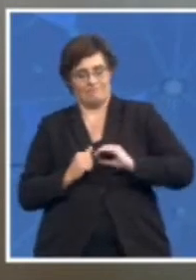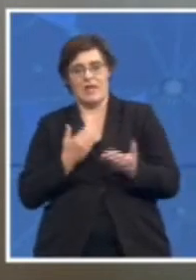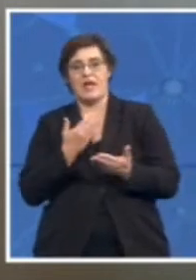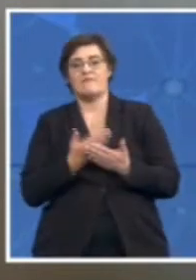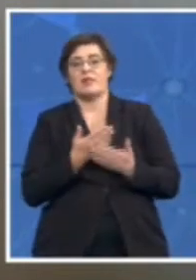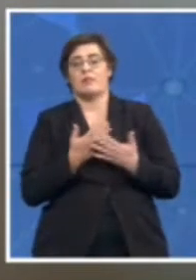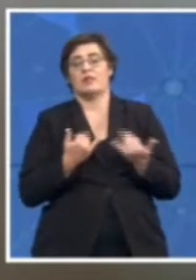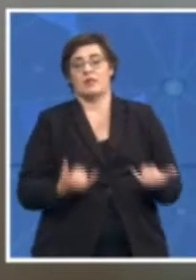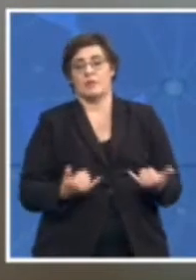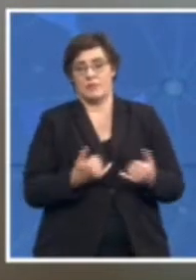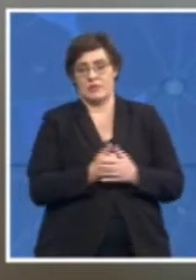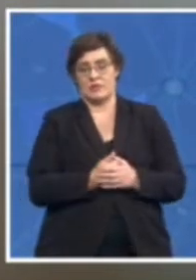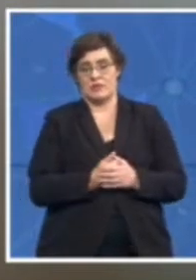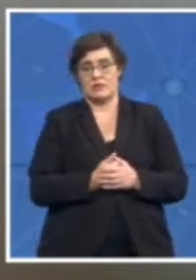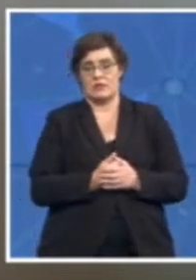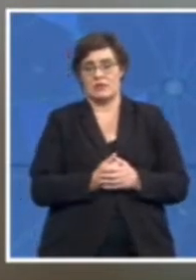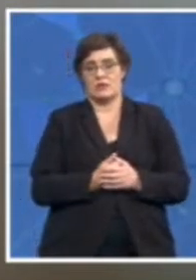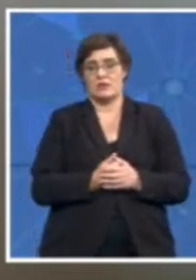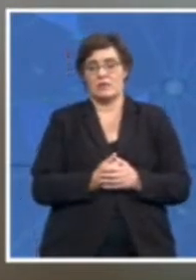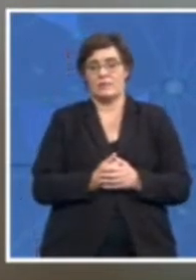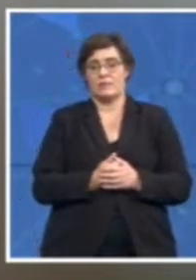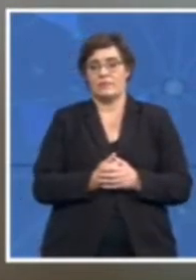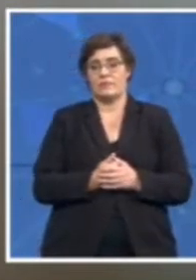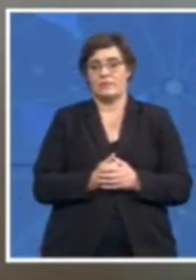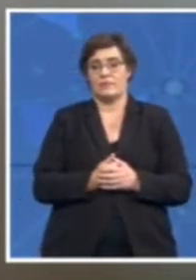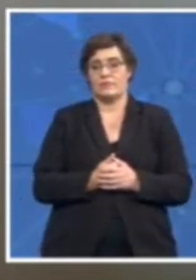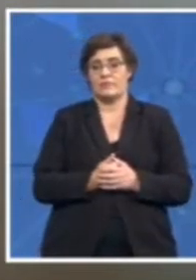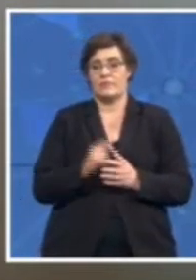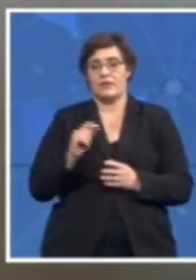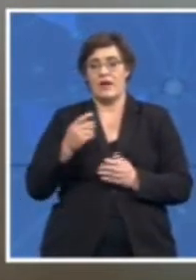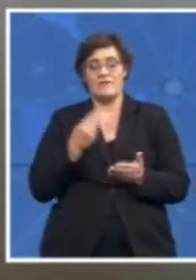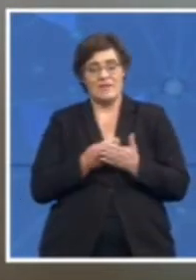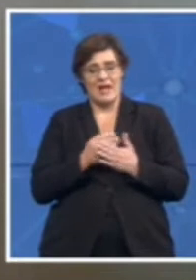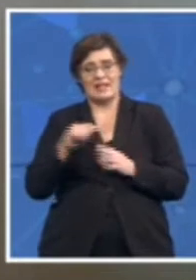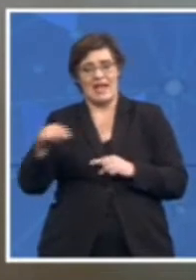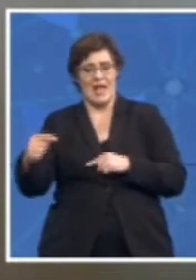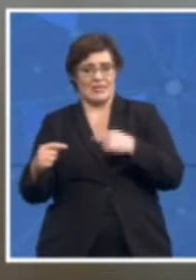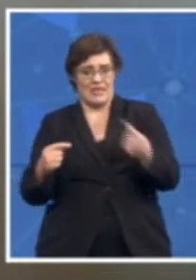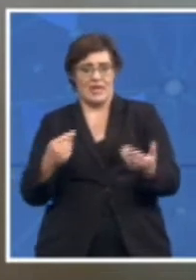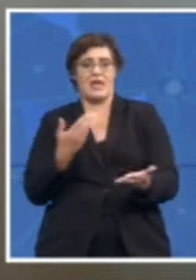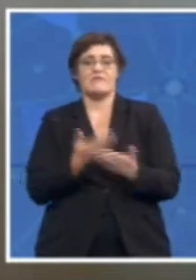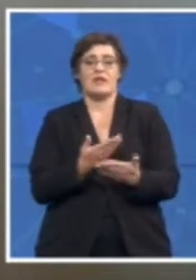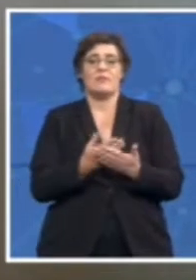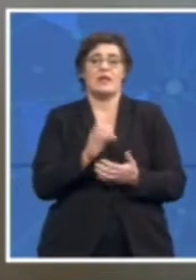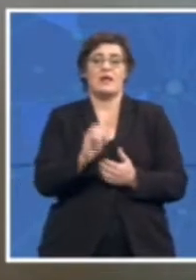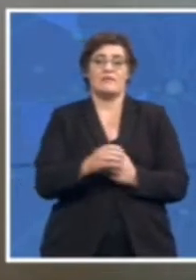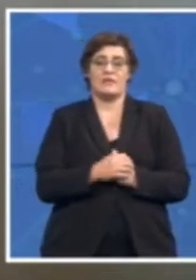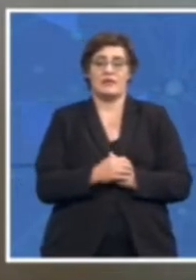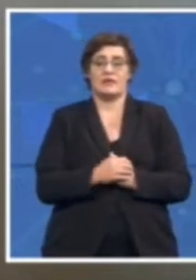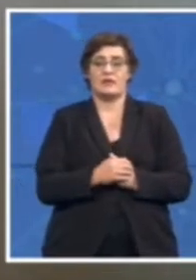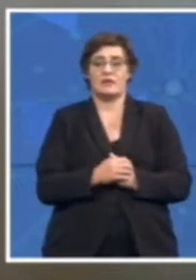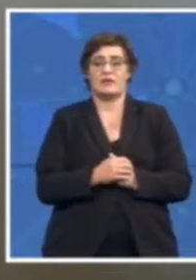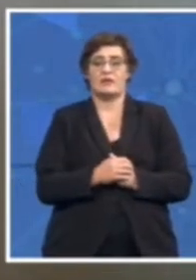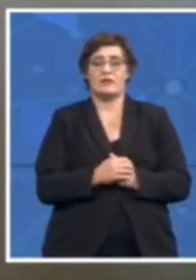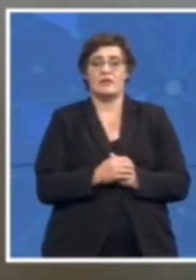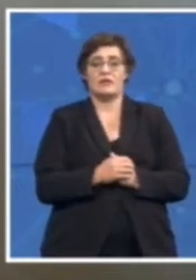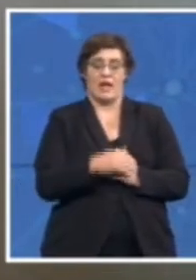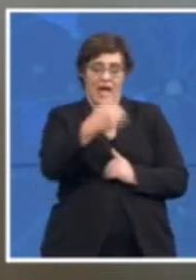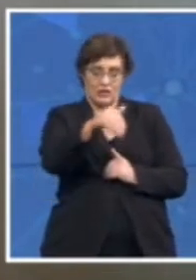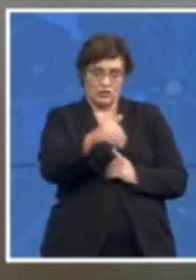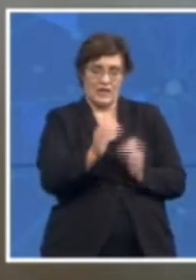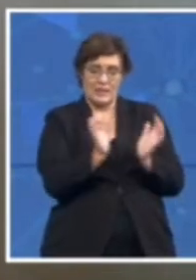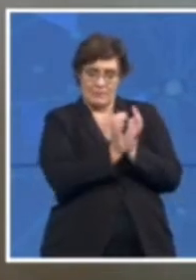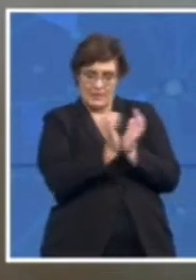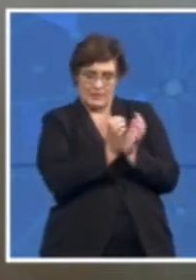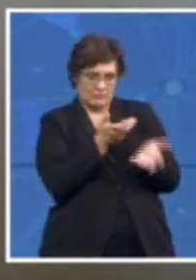other funds available. We can certainly engage with you outside of the meeting and give you a more comprehensive